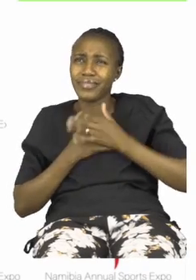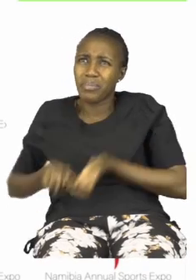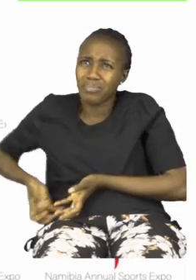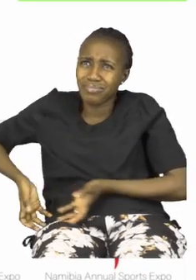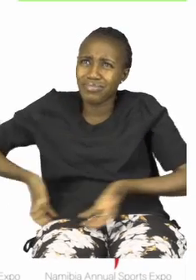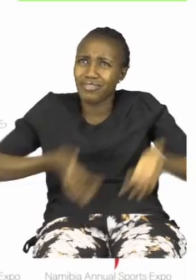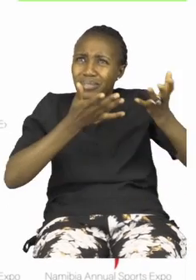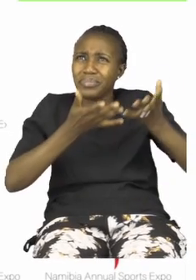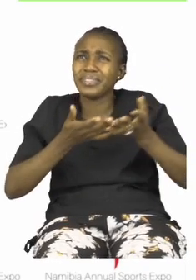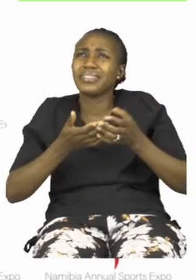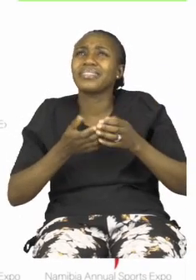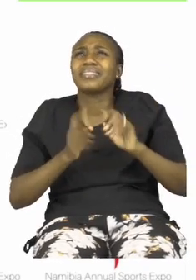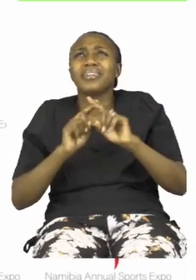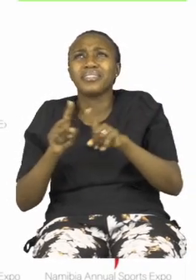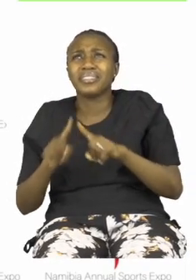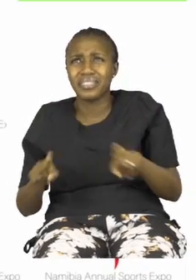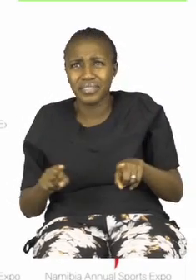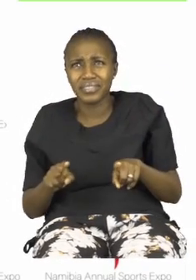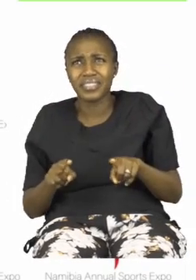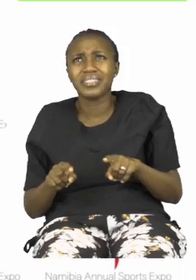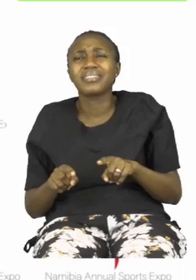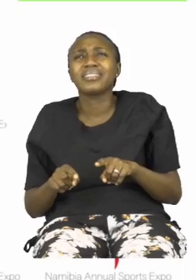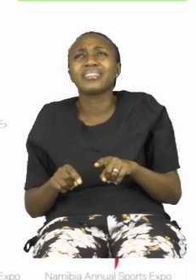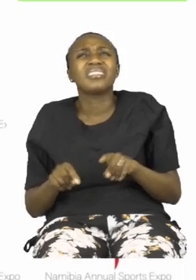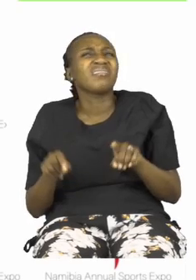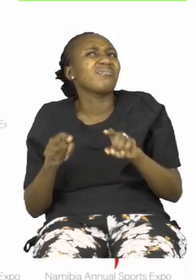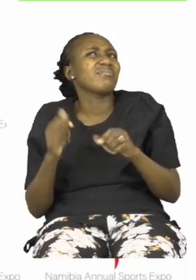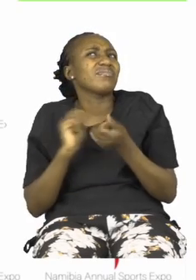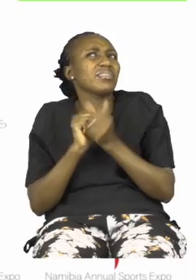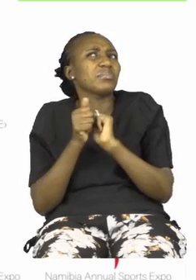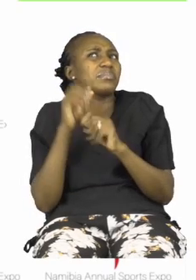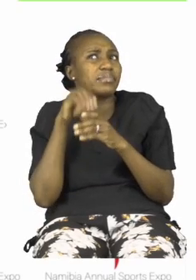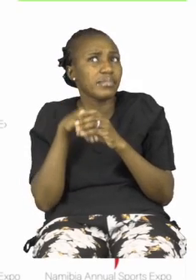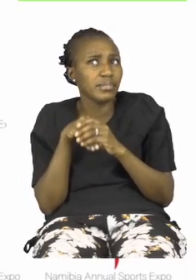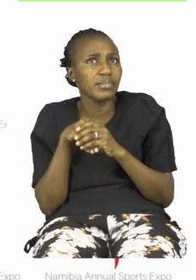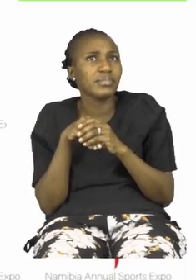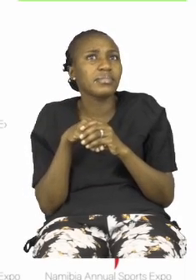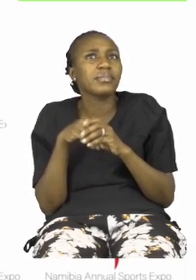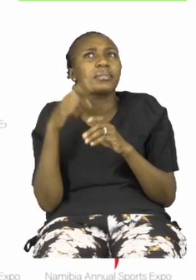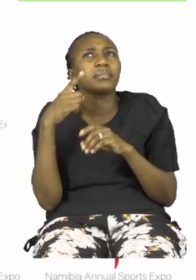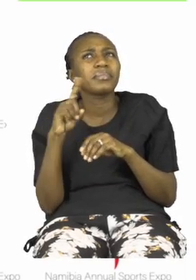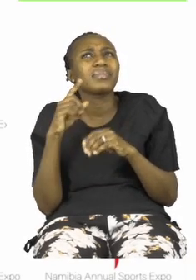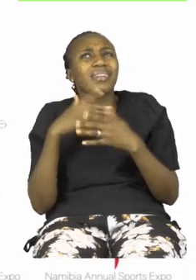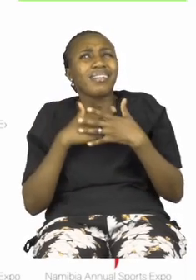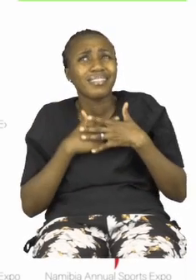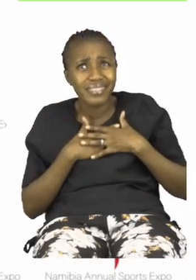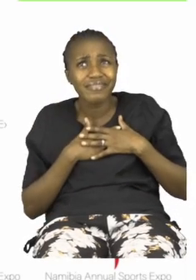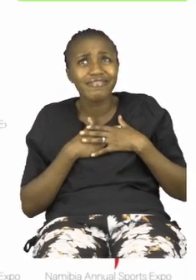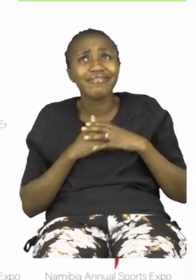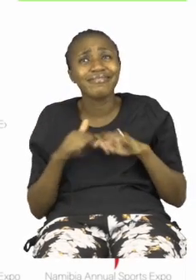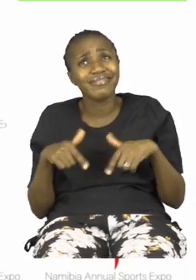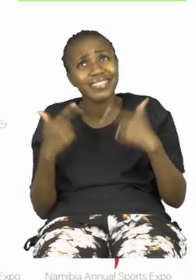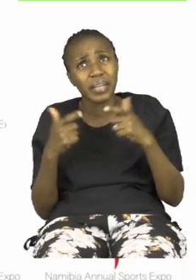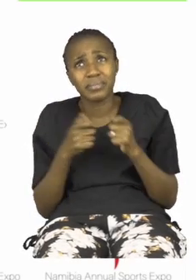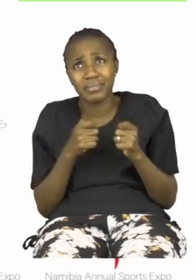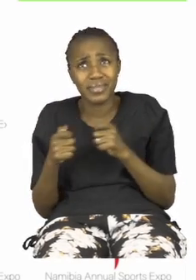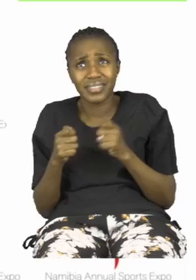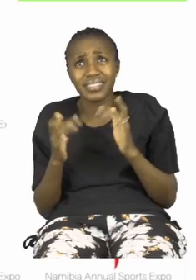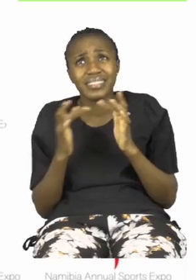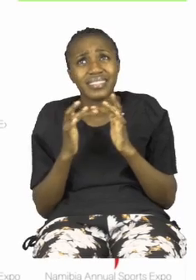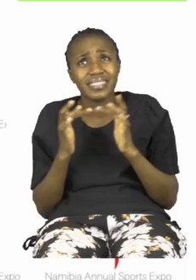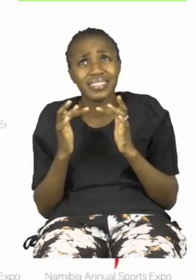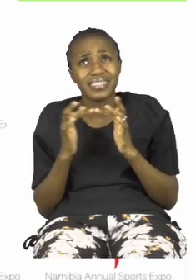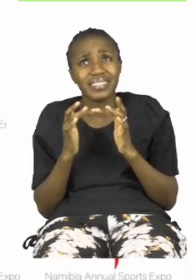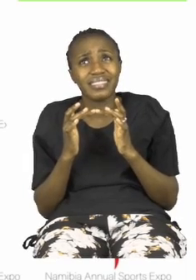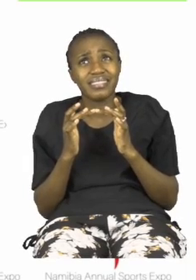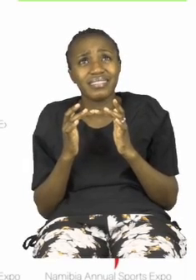played cricket, I did wrestling, but I also like games, but there wasn't a career path for me. There wasn't anywhere